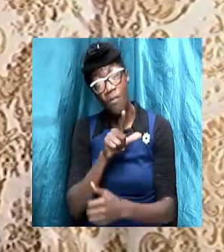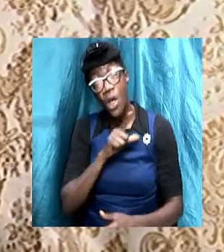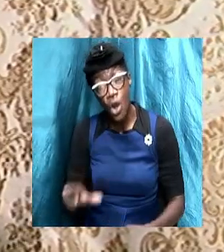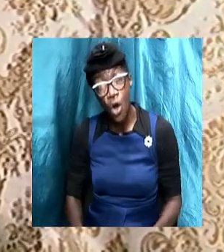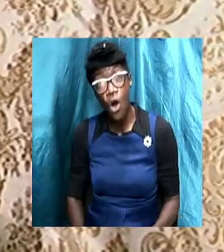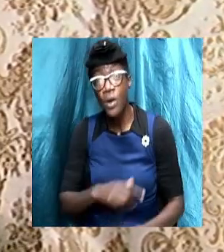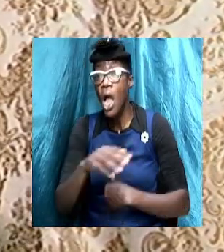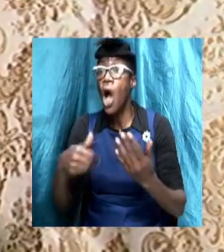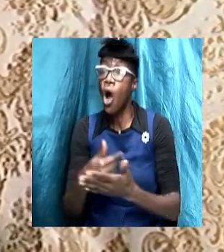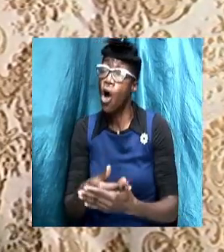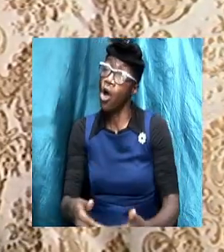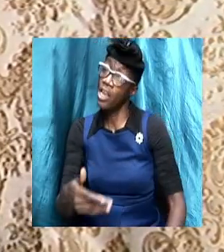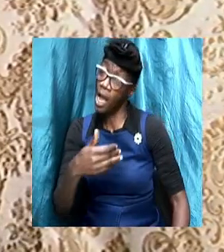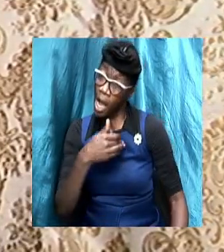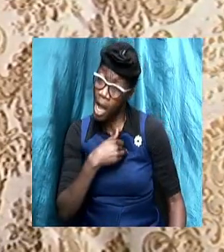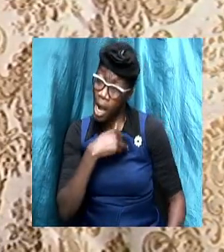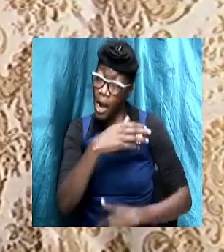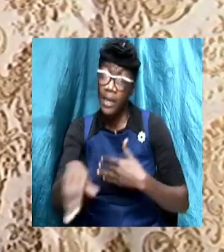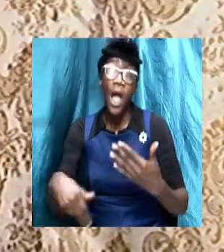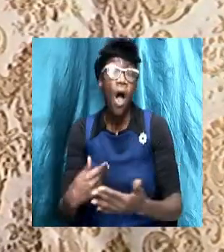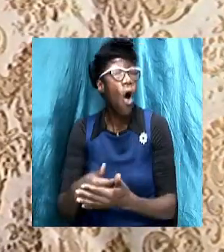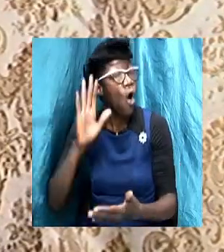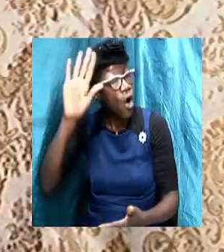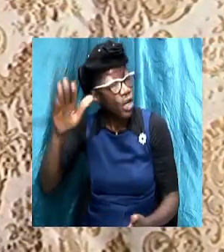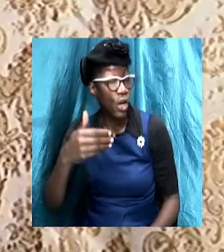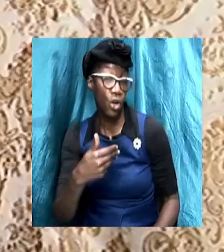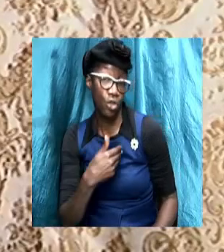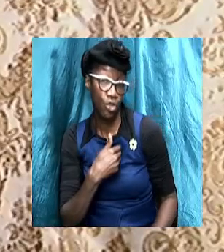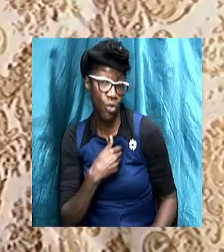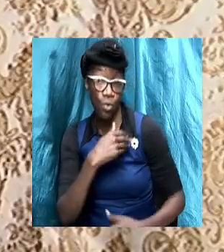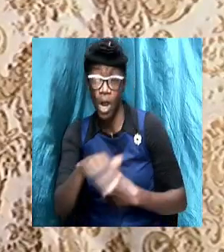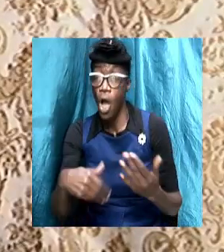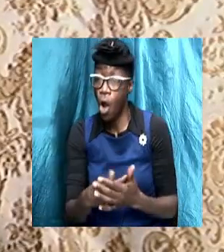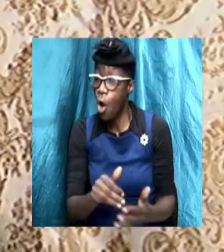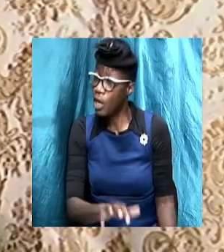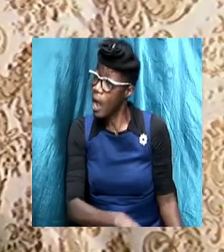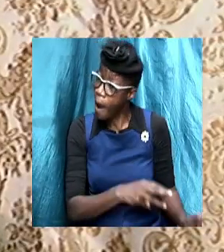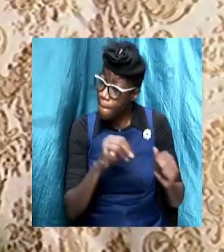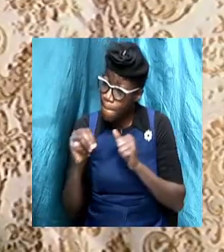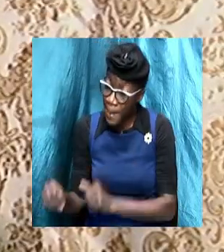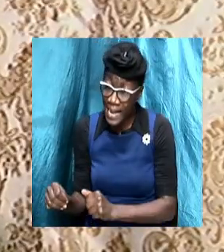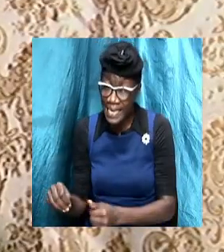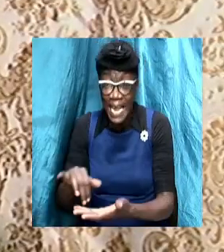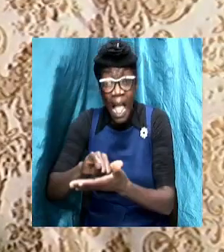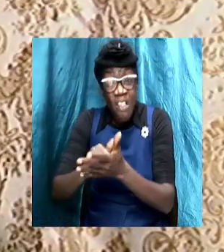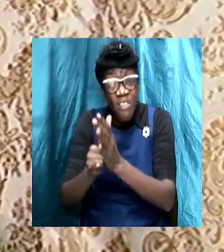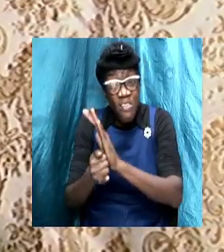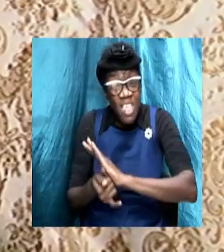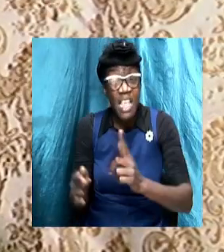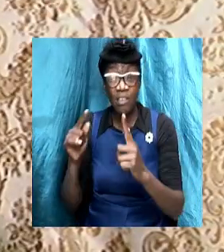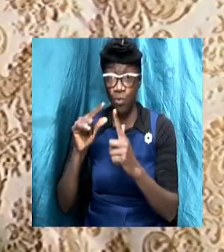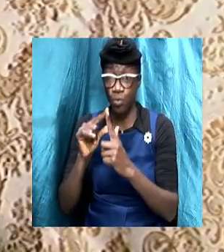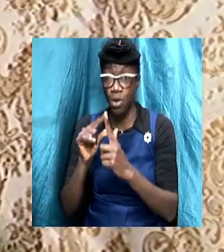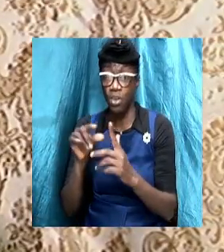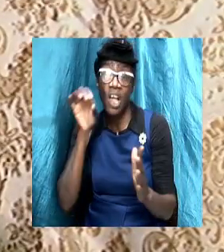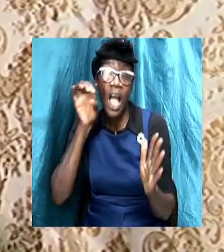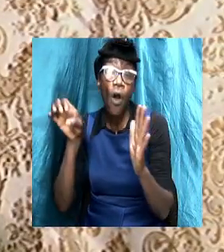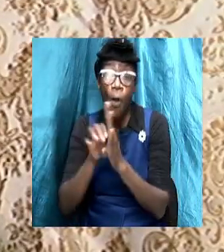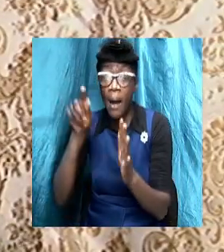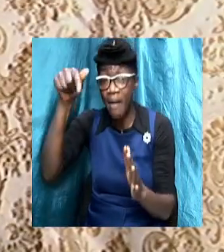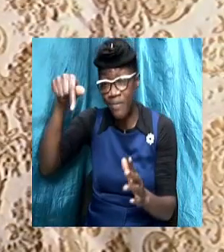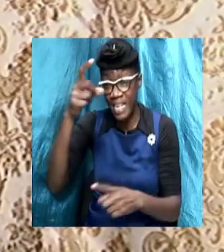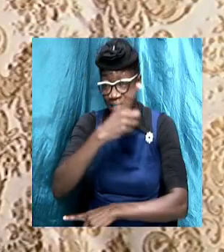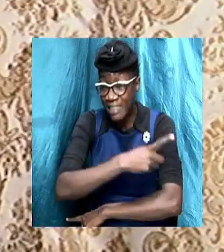heart and with all thy soul and with all thy mind. And these words which I command thee this